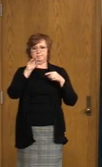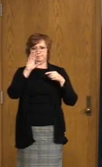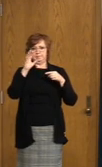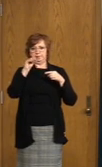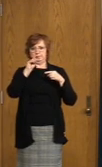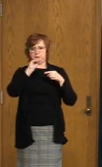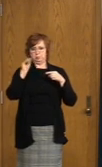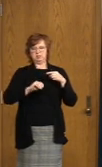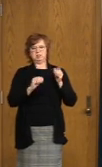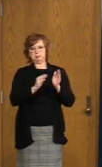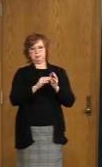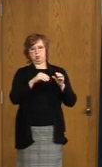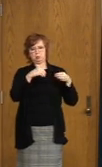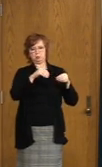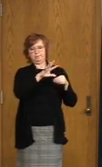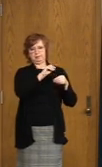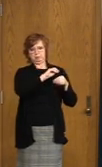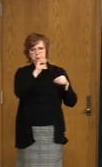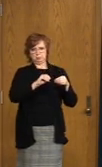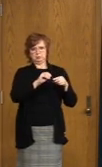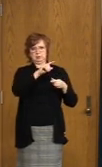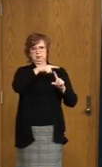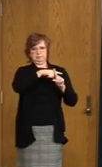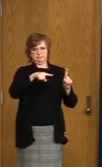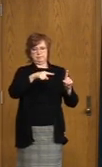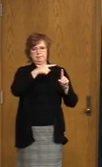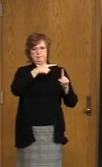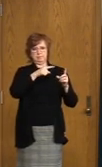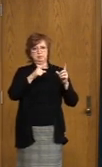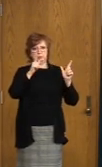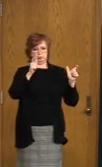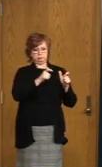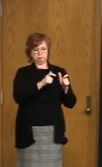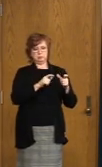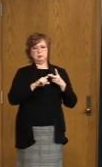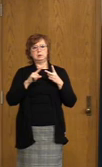retail locations are further reduced to 25% of their capacity.